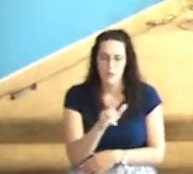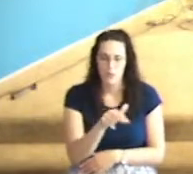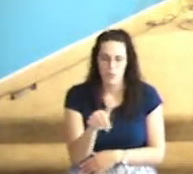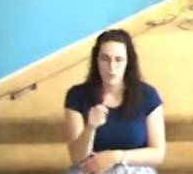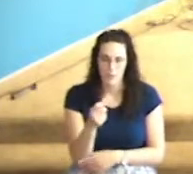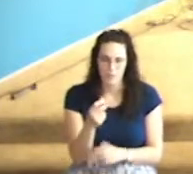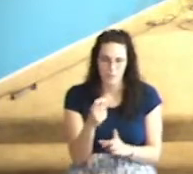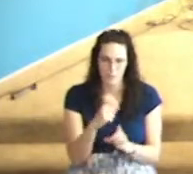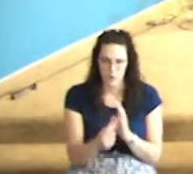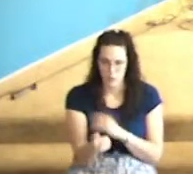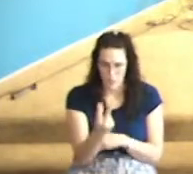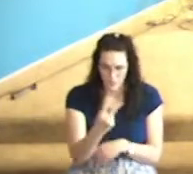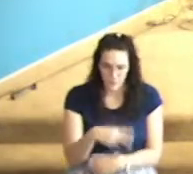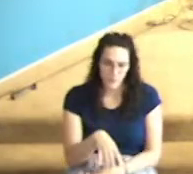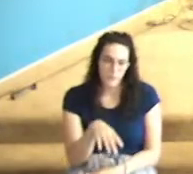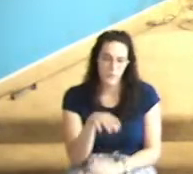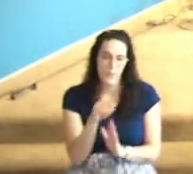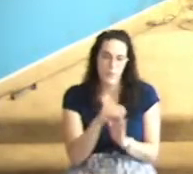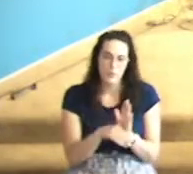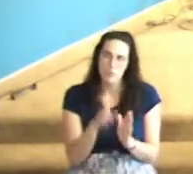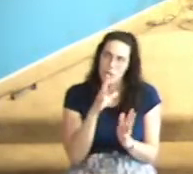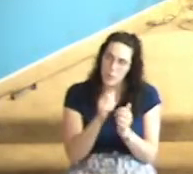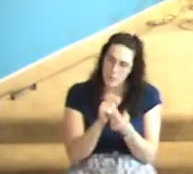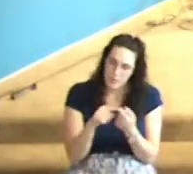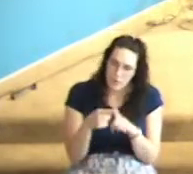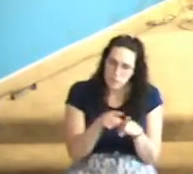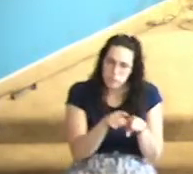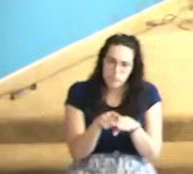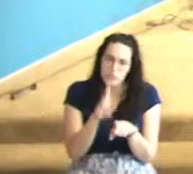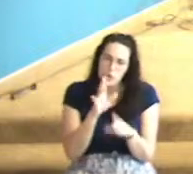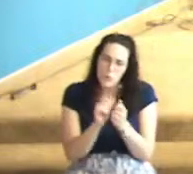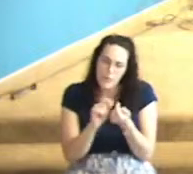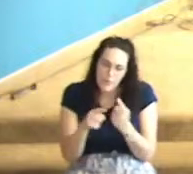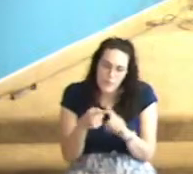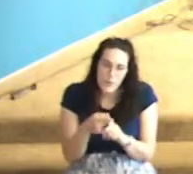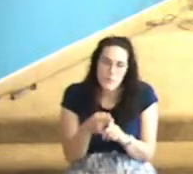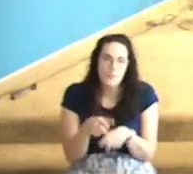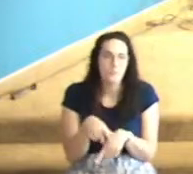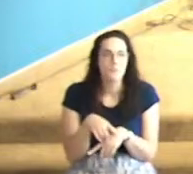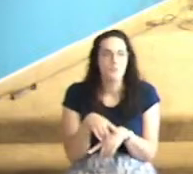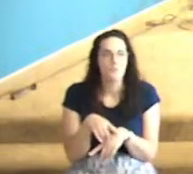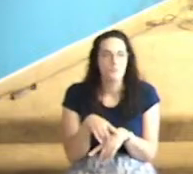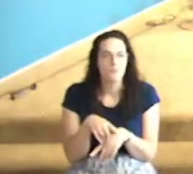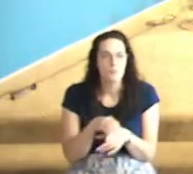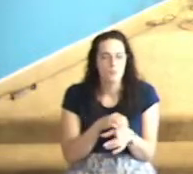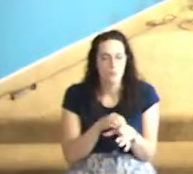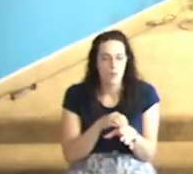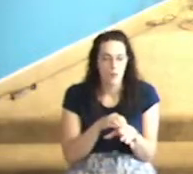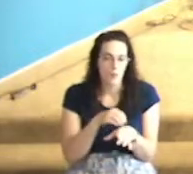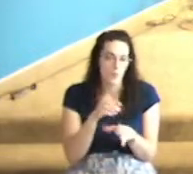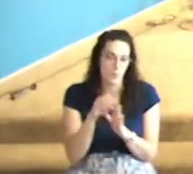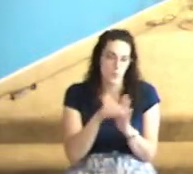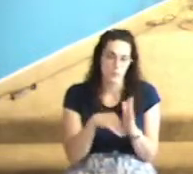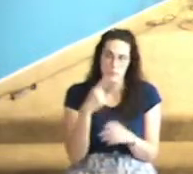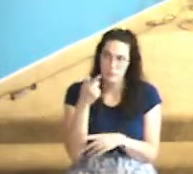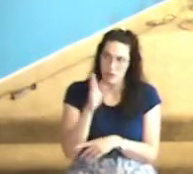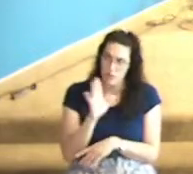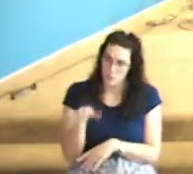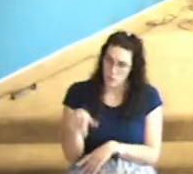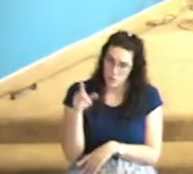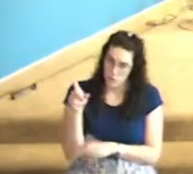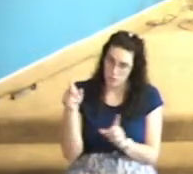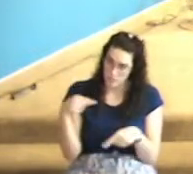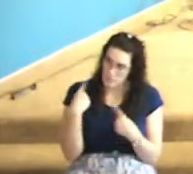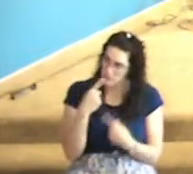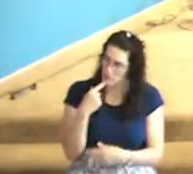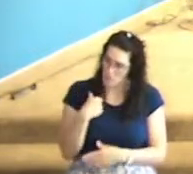12. Moses has been speaking to God as one speaks to a friend there in verse 11. Then Moses says to the Lord, verse 12, Exodus 33, you have been telling me,